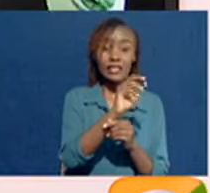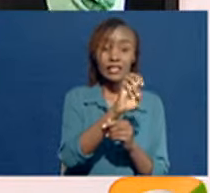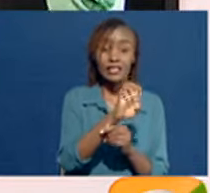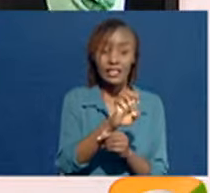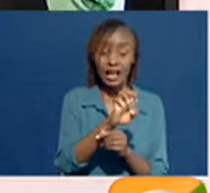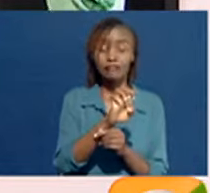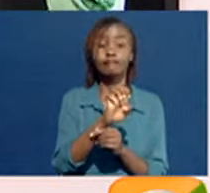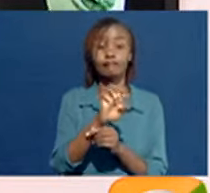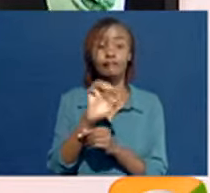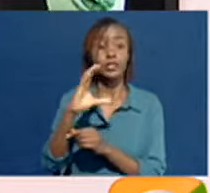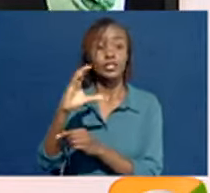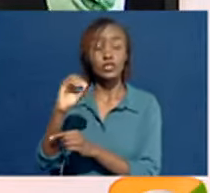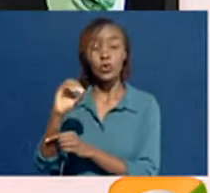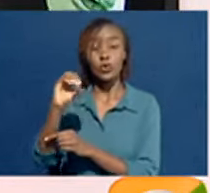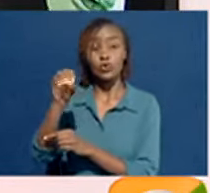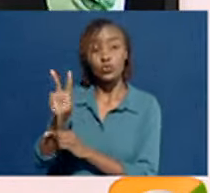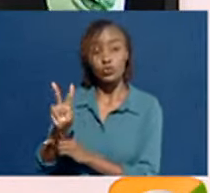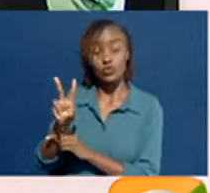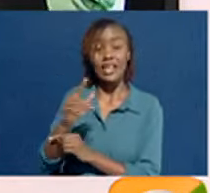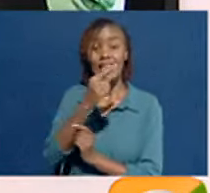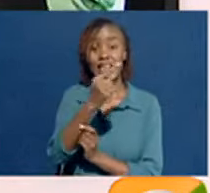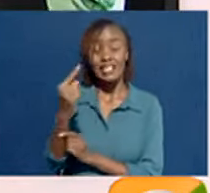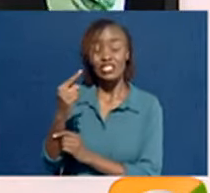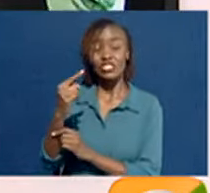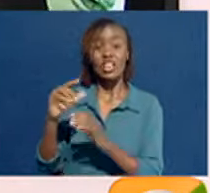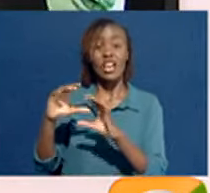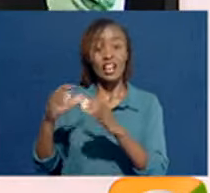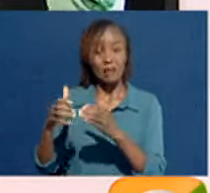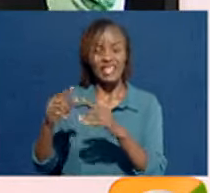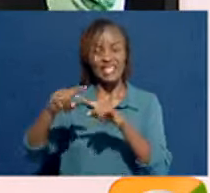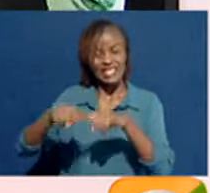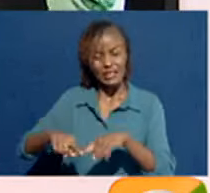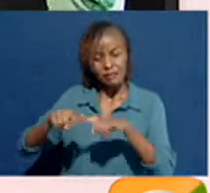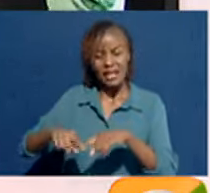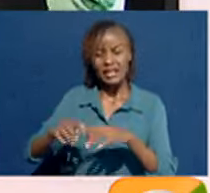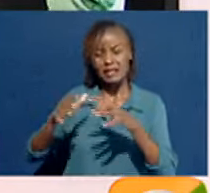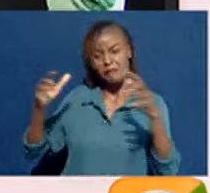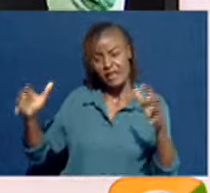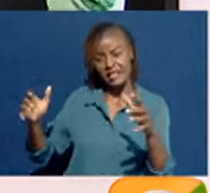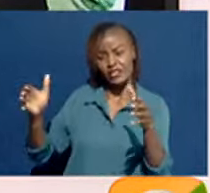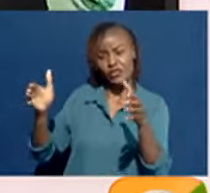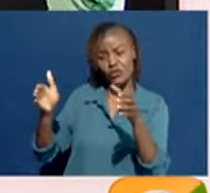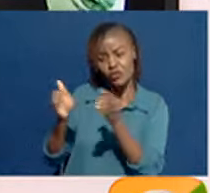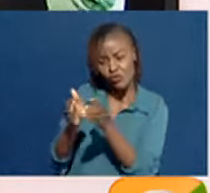into the environment. Each company, depending on their size and nature of business,